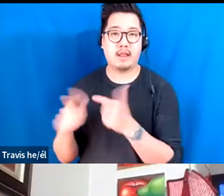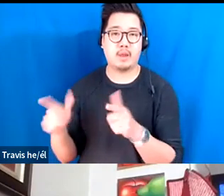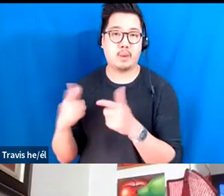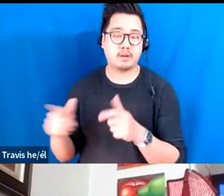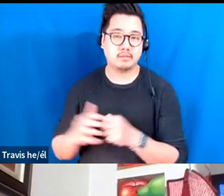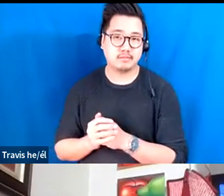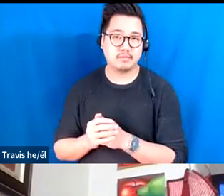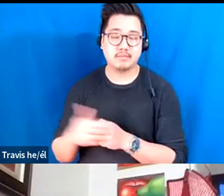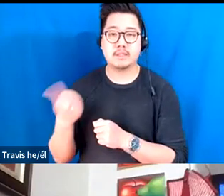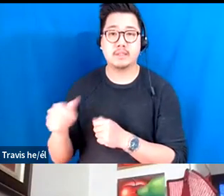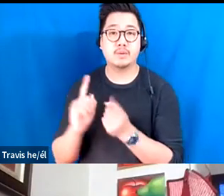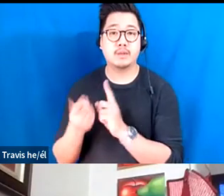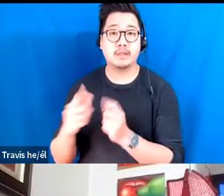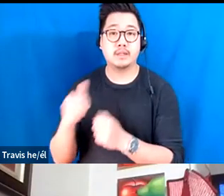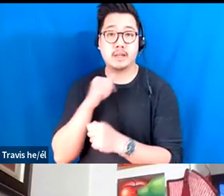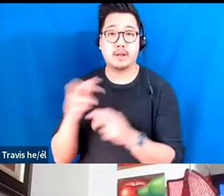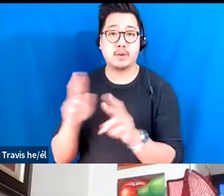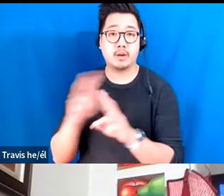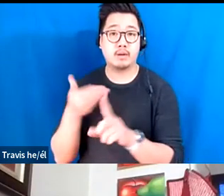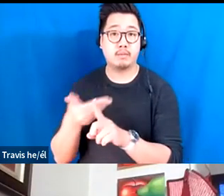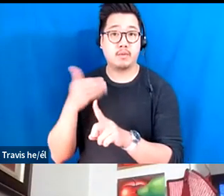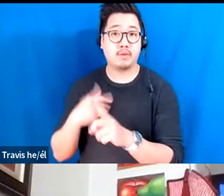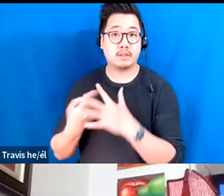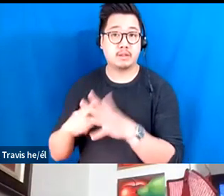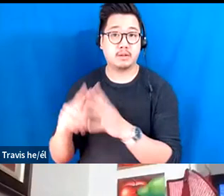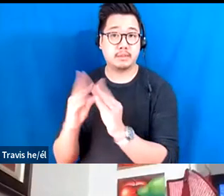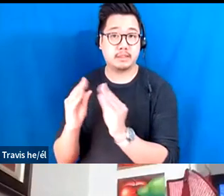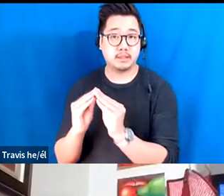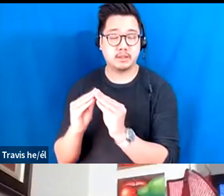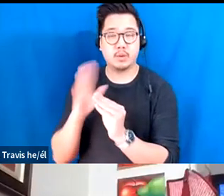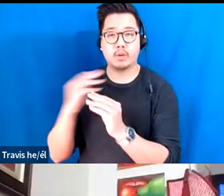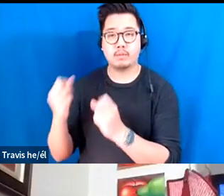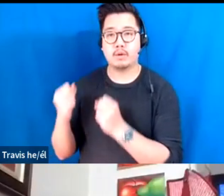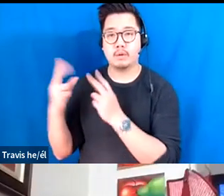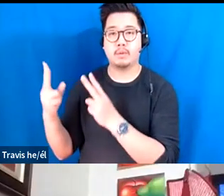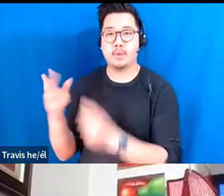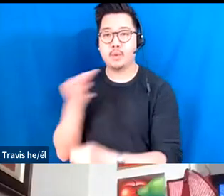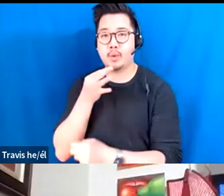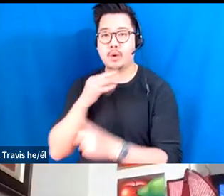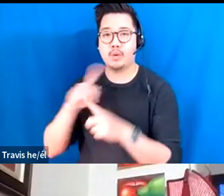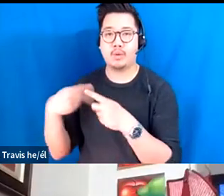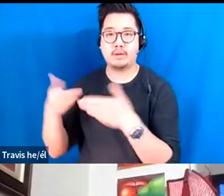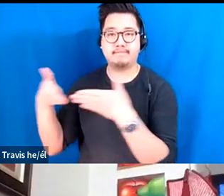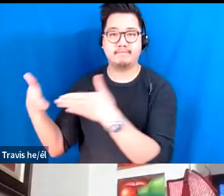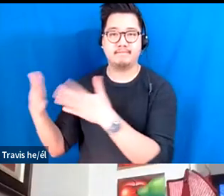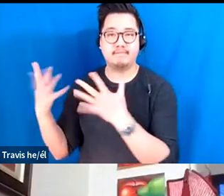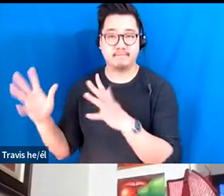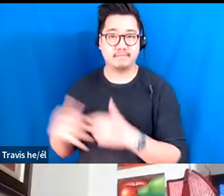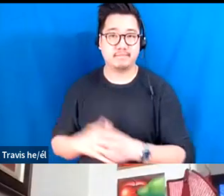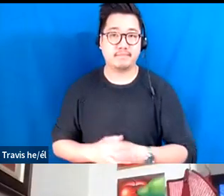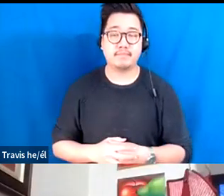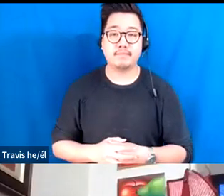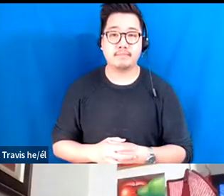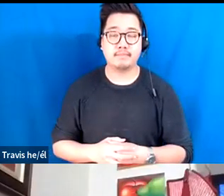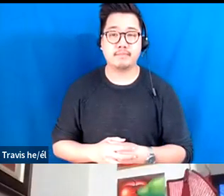any translations that are not ready prior to the start of the meeting will be posted as soon as they are finalized the